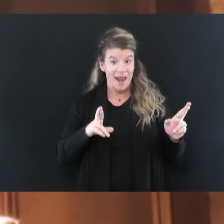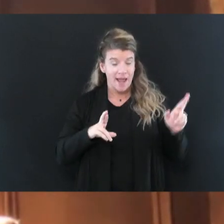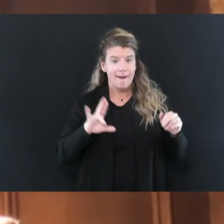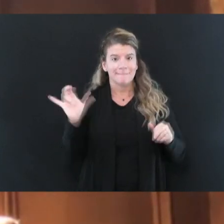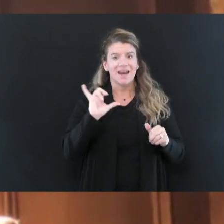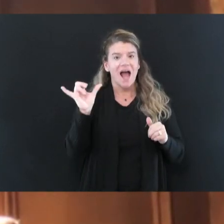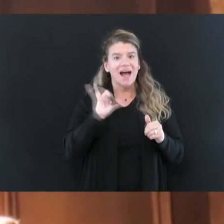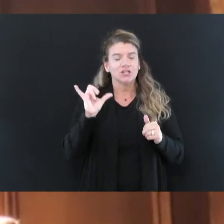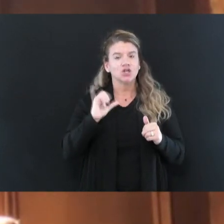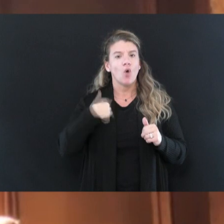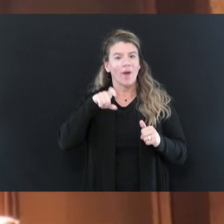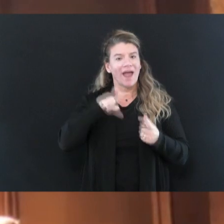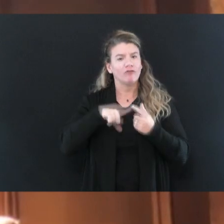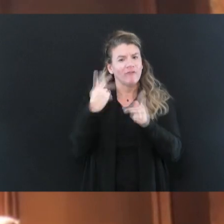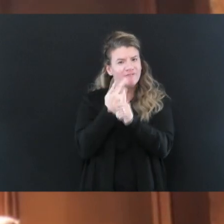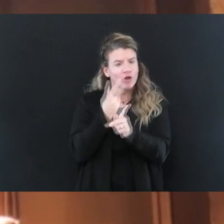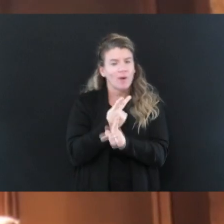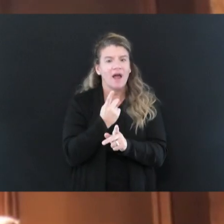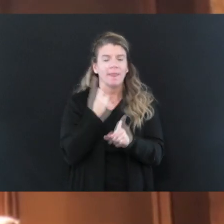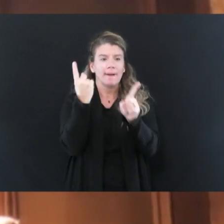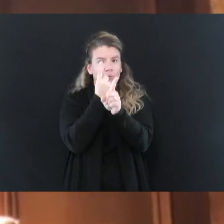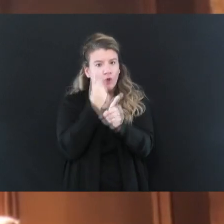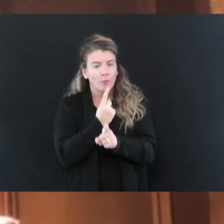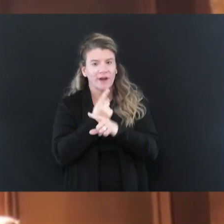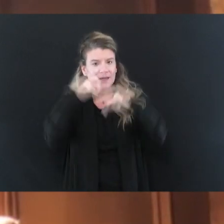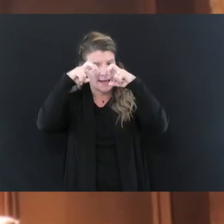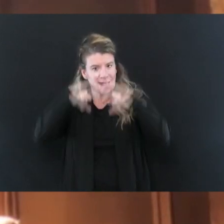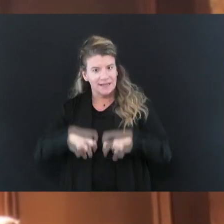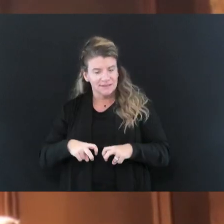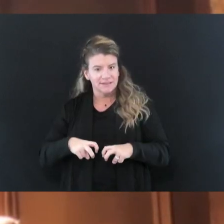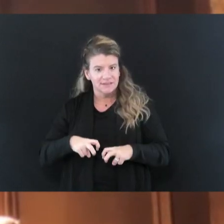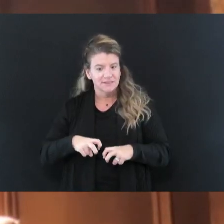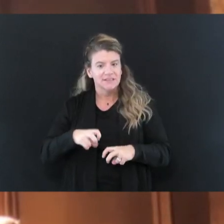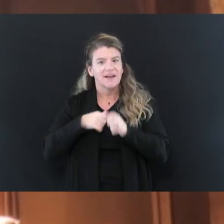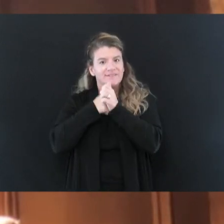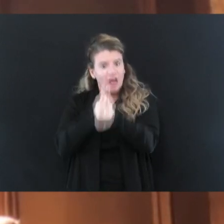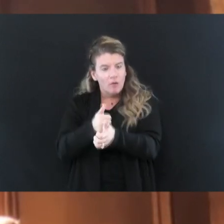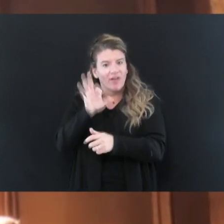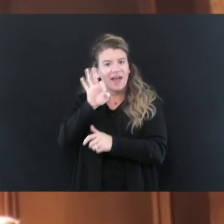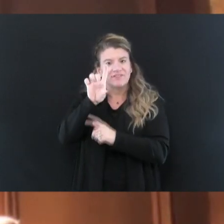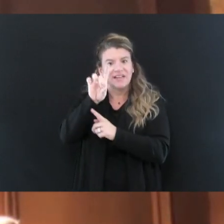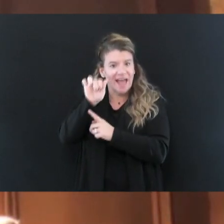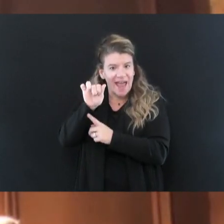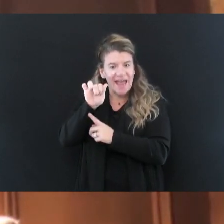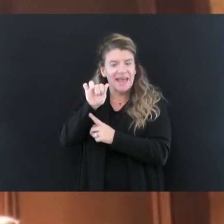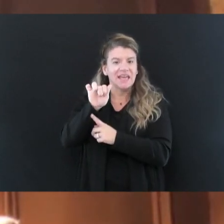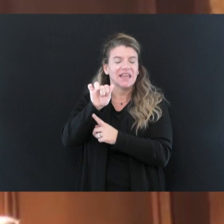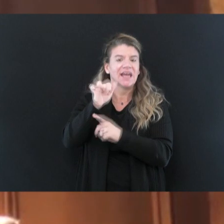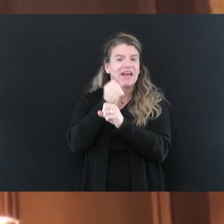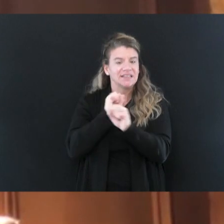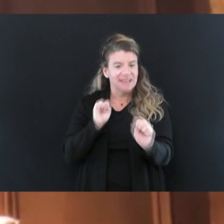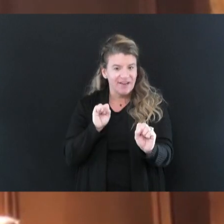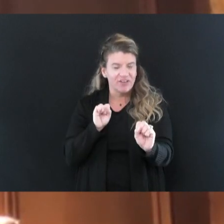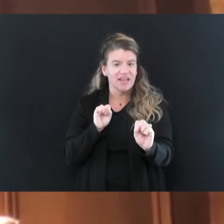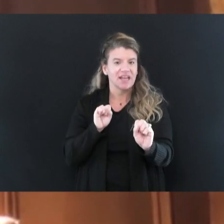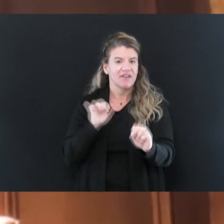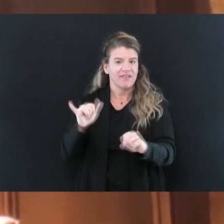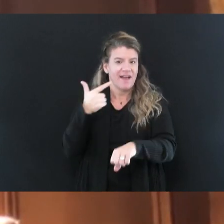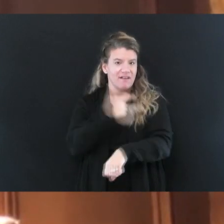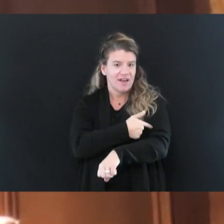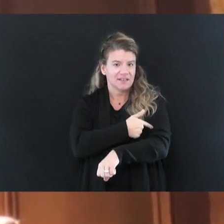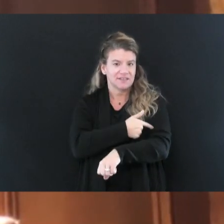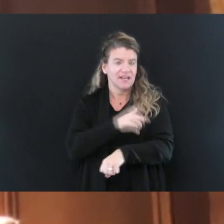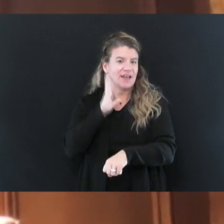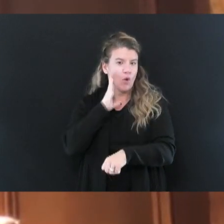the appropriate analysis, by the FDA and others of the safety of the vaccines that will come